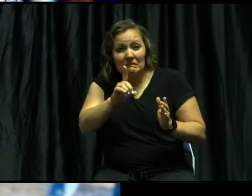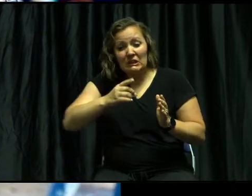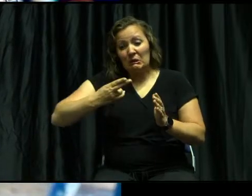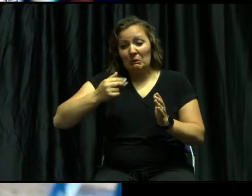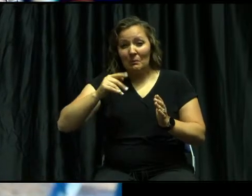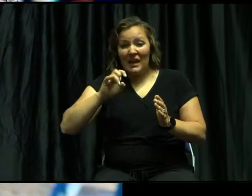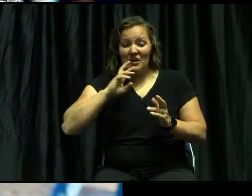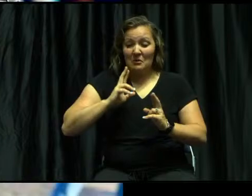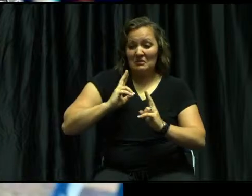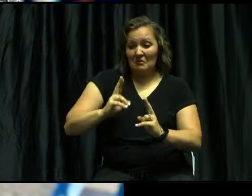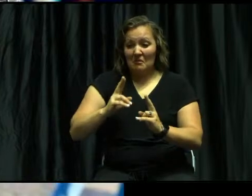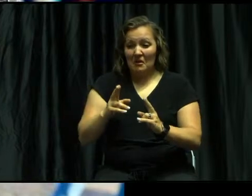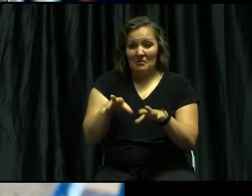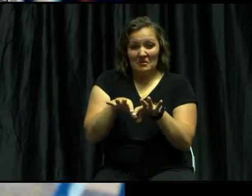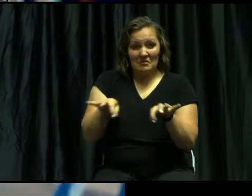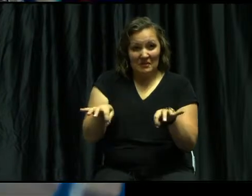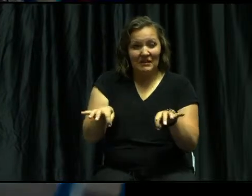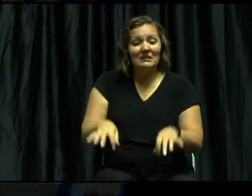degree.